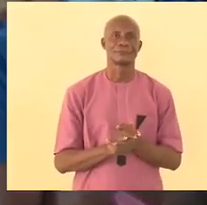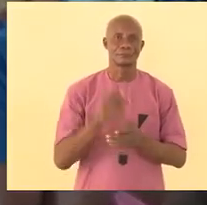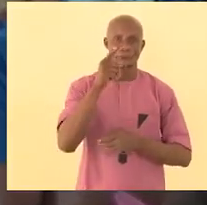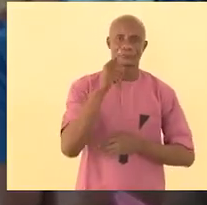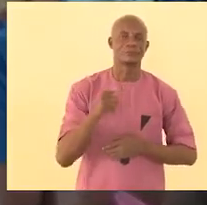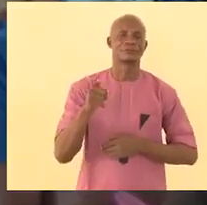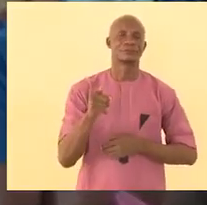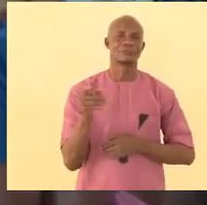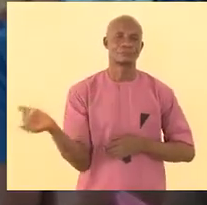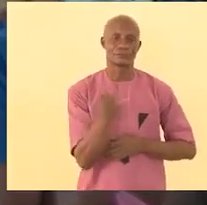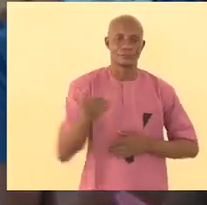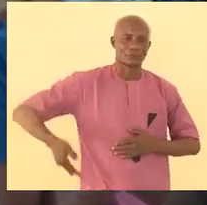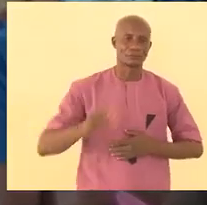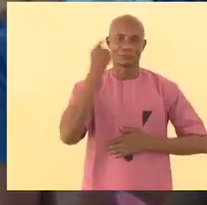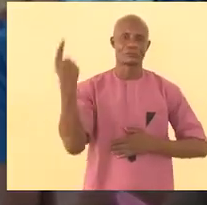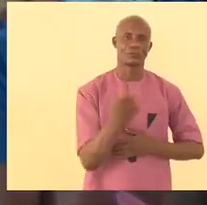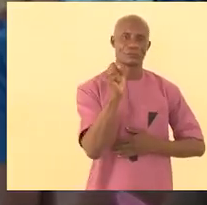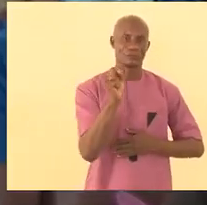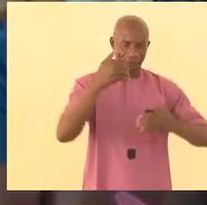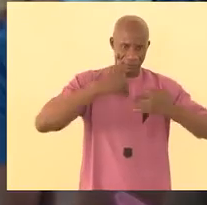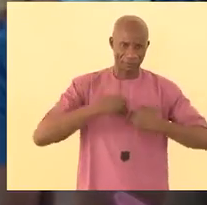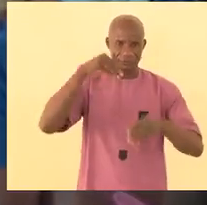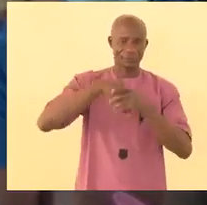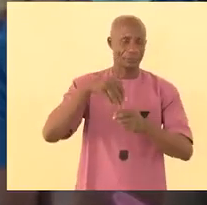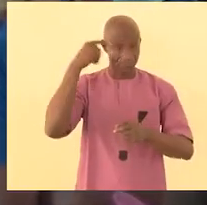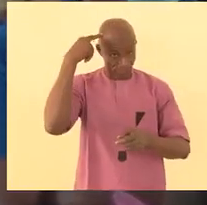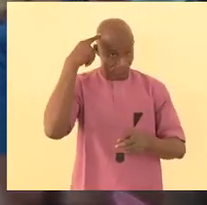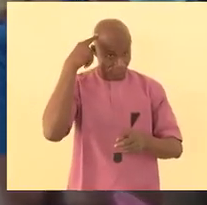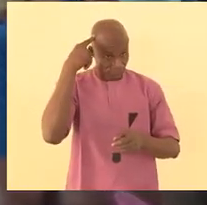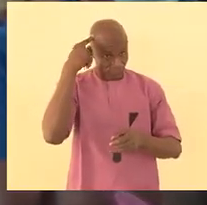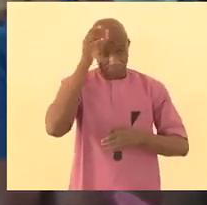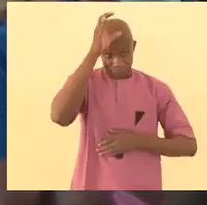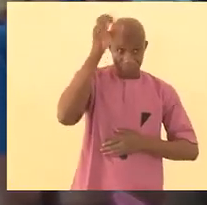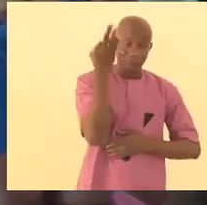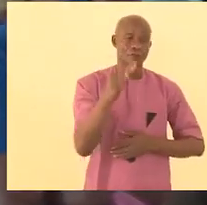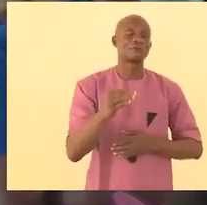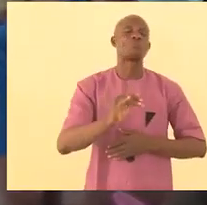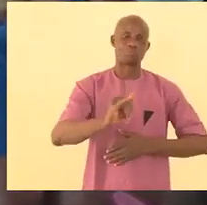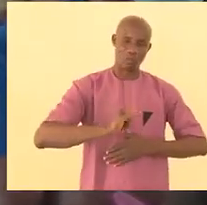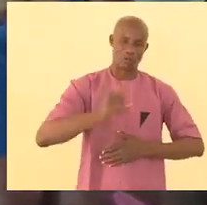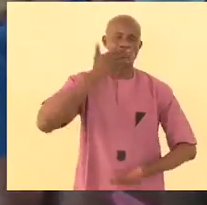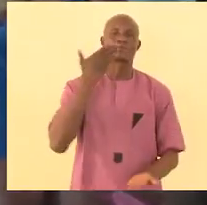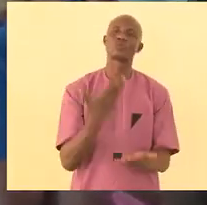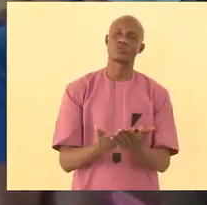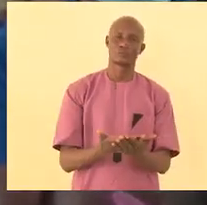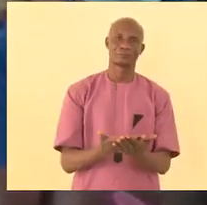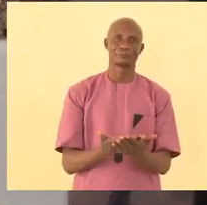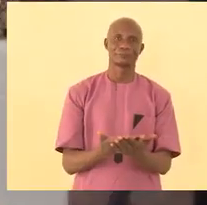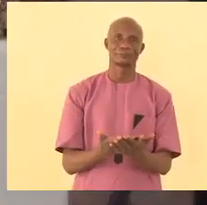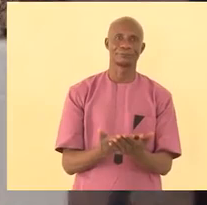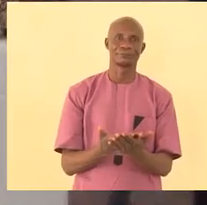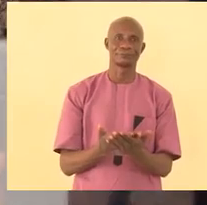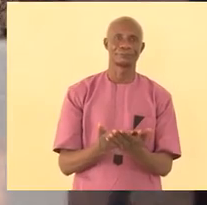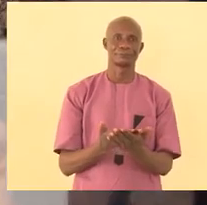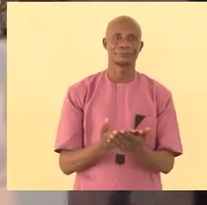And therefore, they should always have in mind the concept of common good. So are you saying